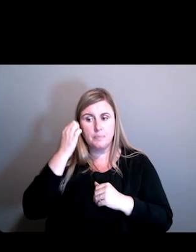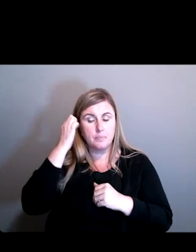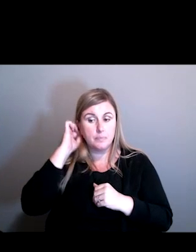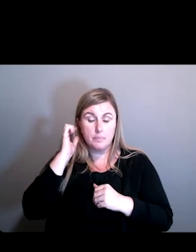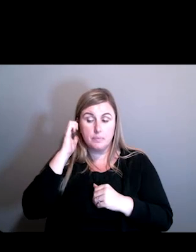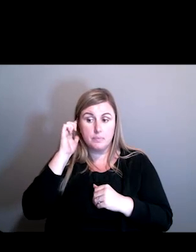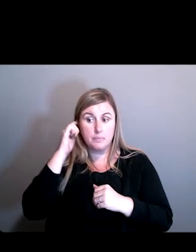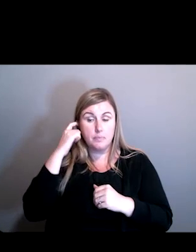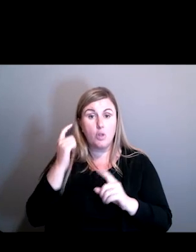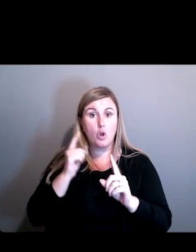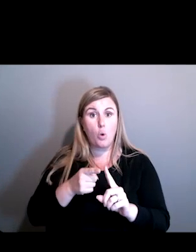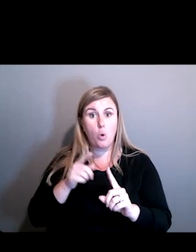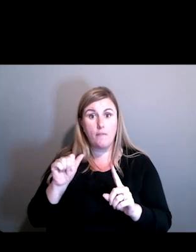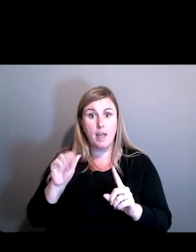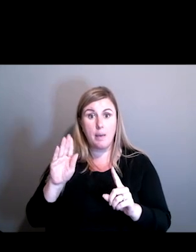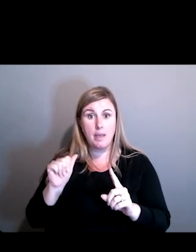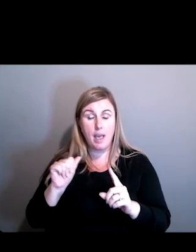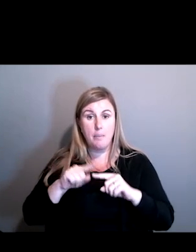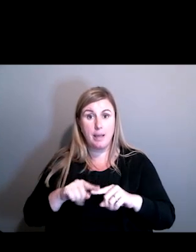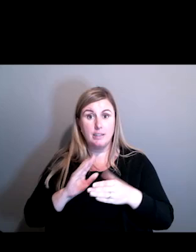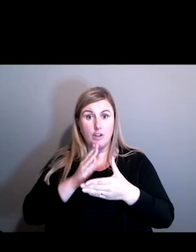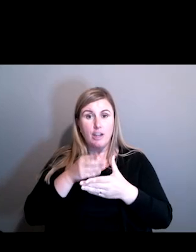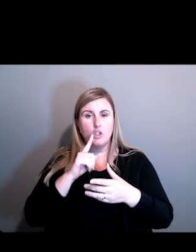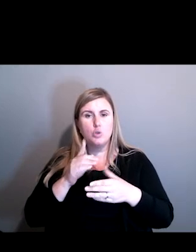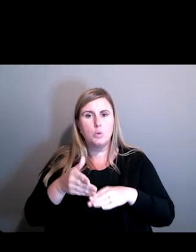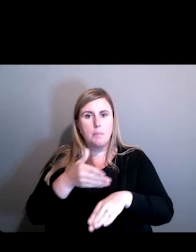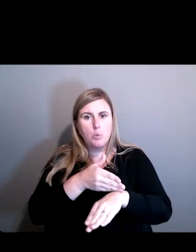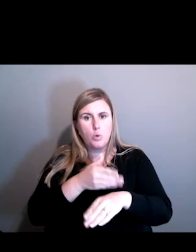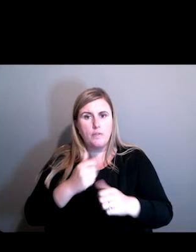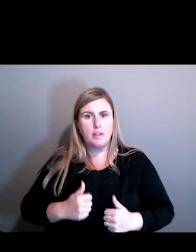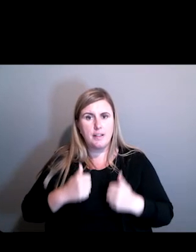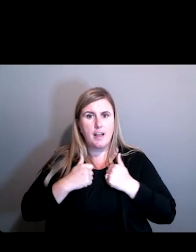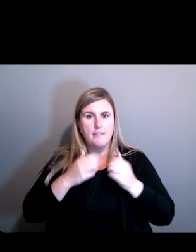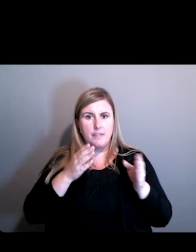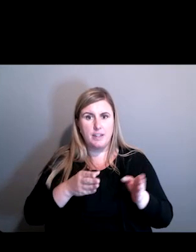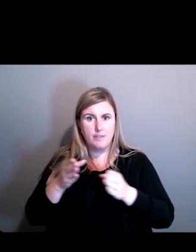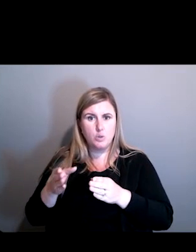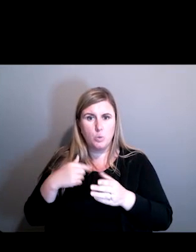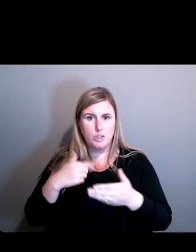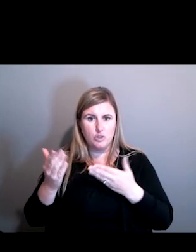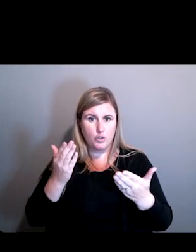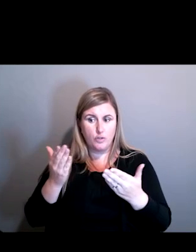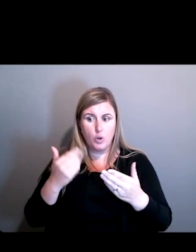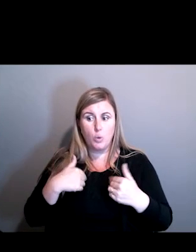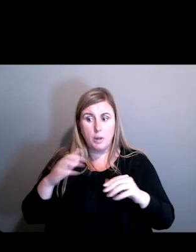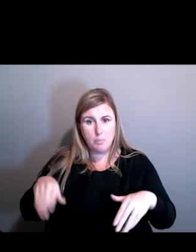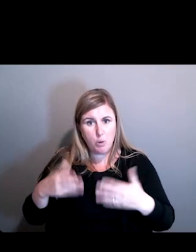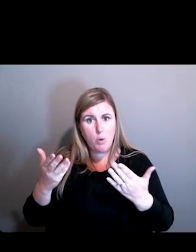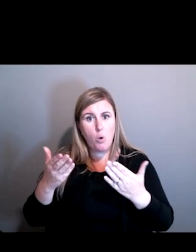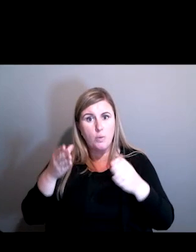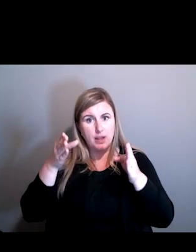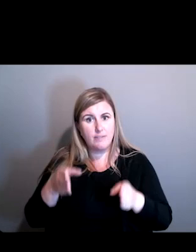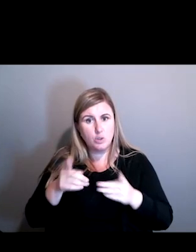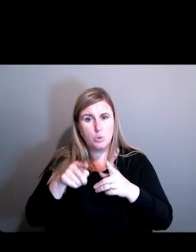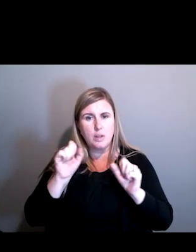The goal of ABA based interventions is to improve the life of individuals we serve. We promote the